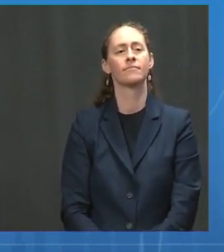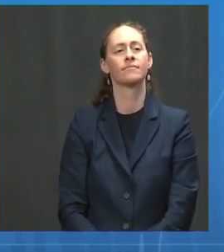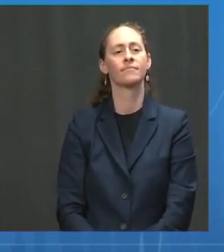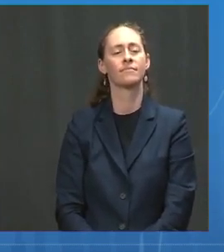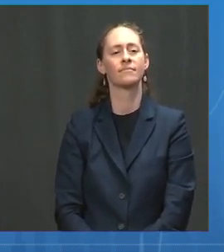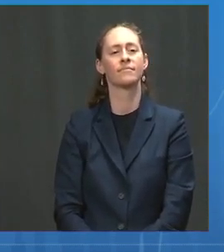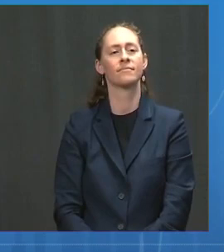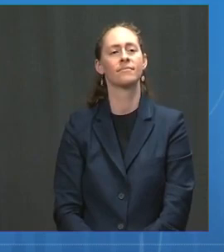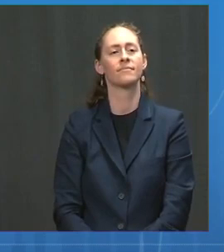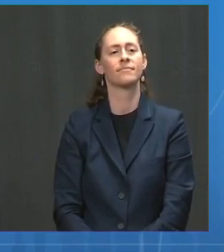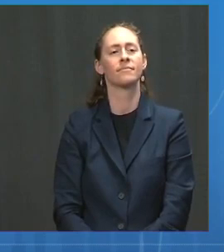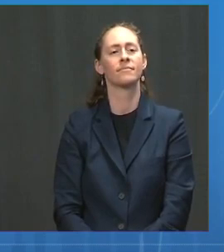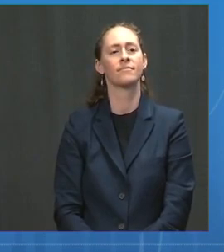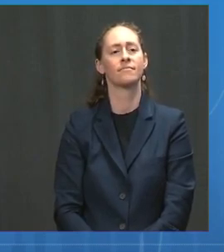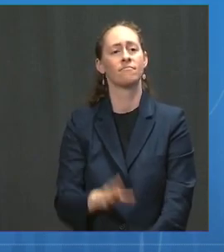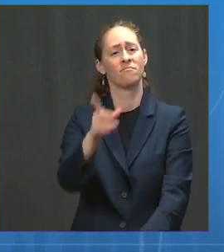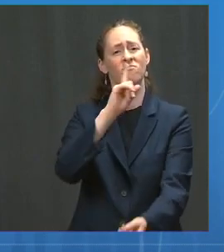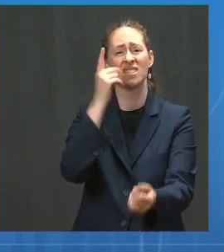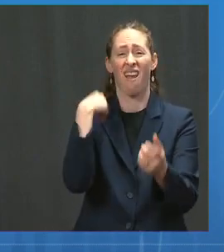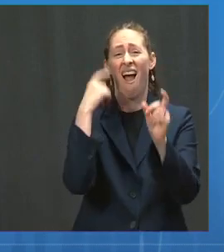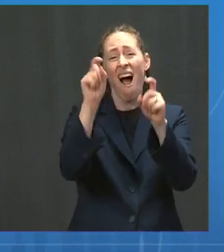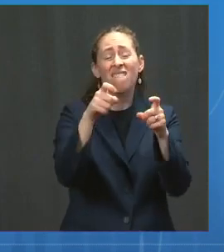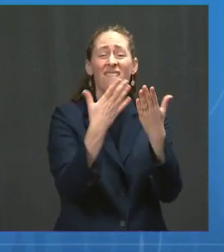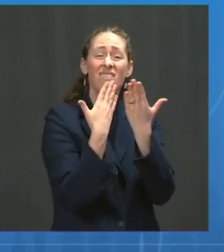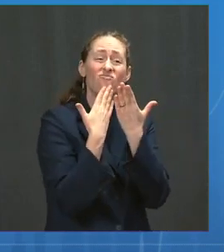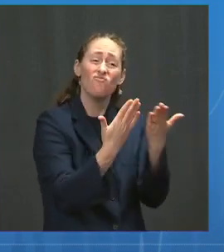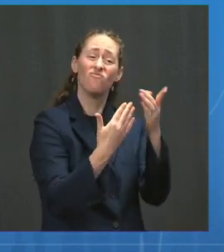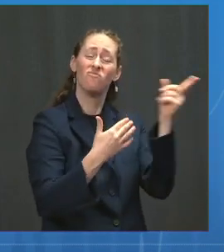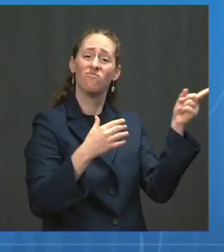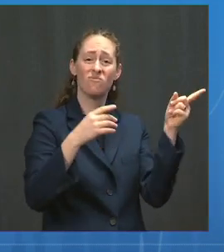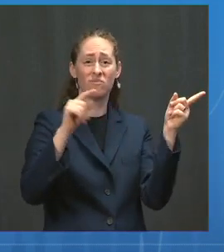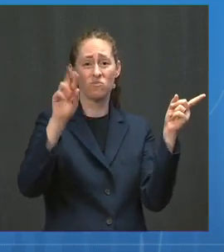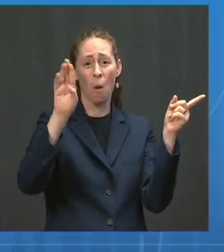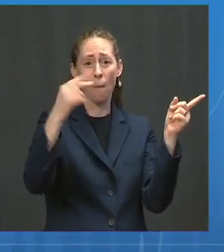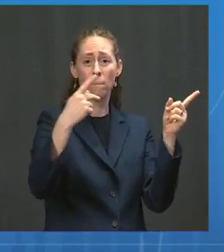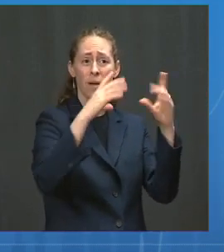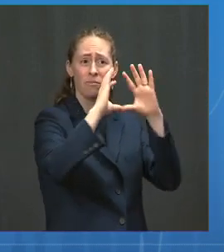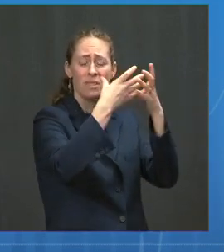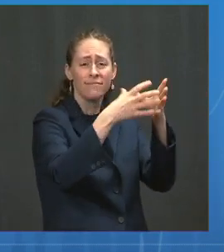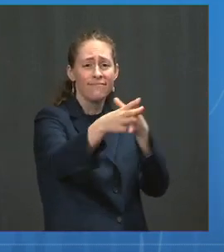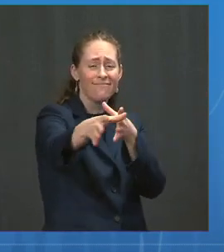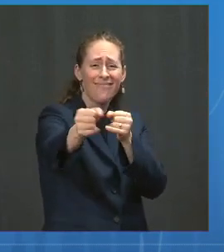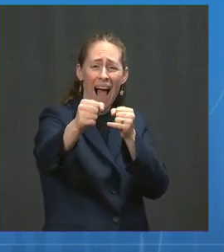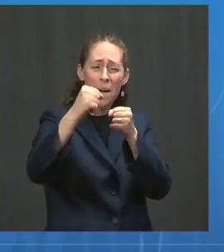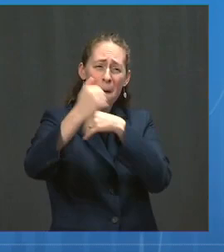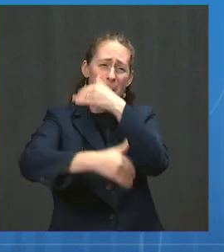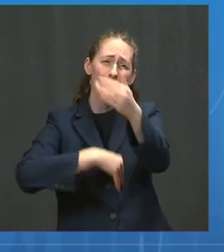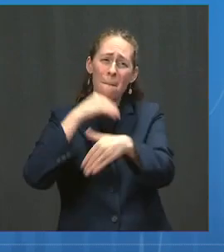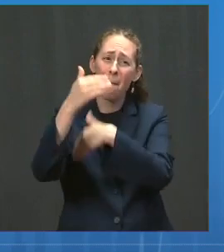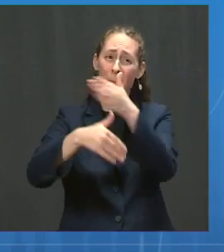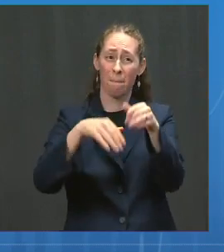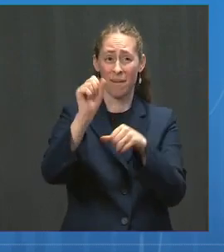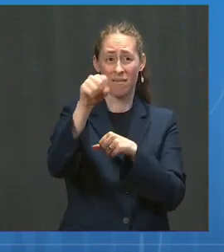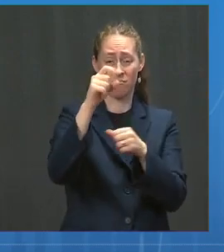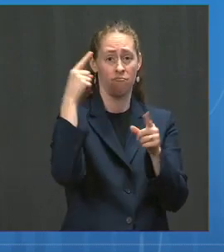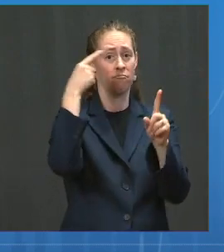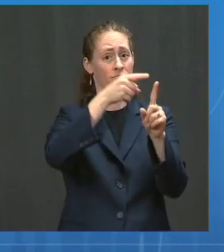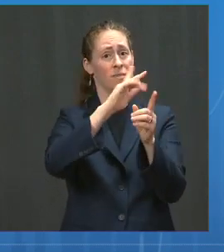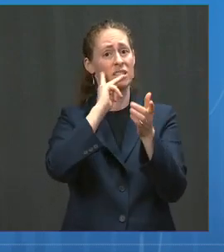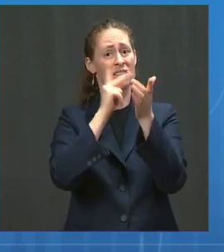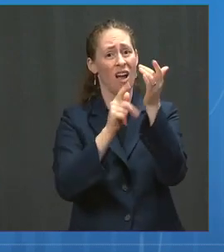Trump administration for doing this, particularly Secretary Alex Azar, who was an important component of